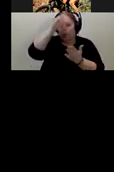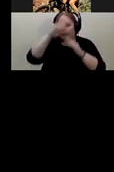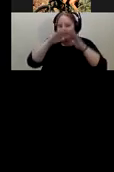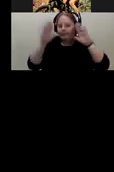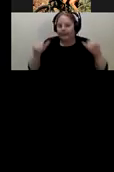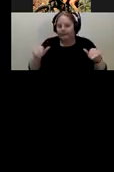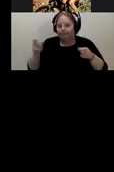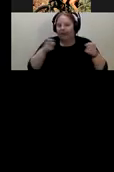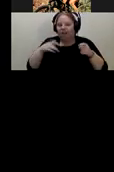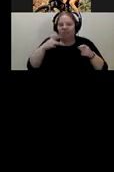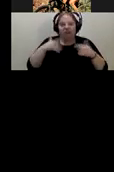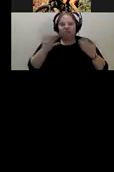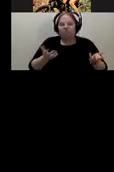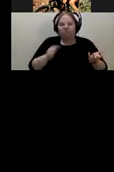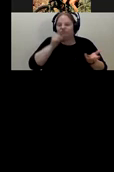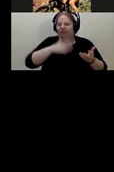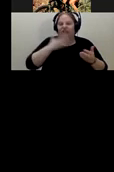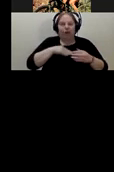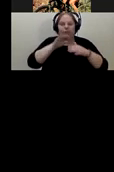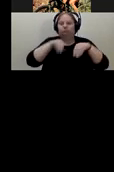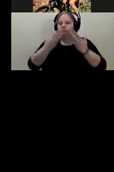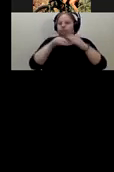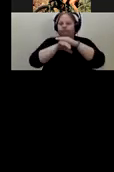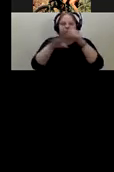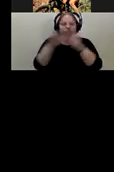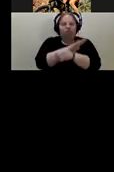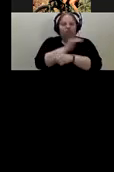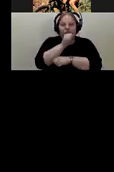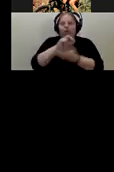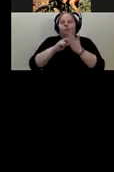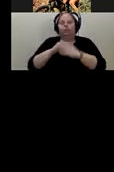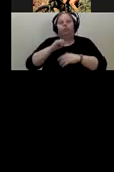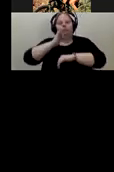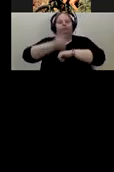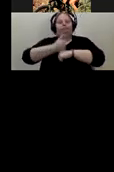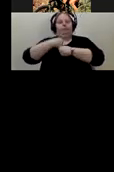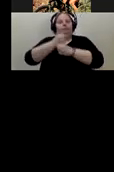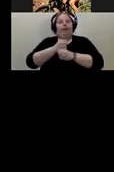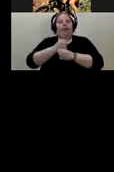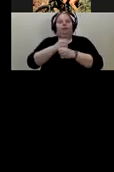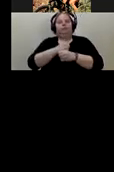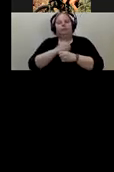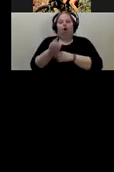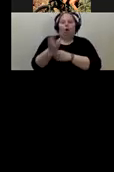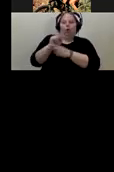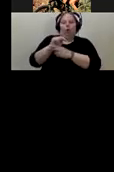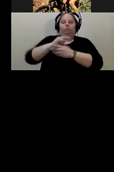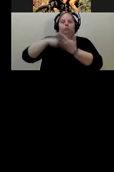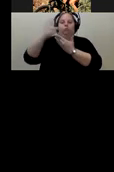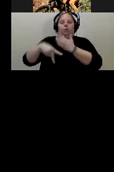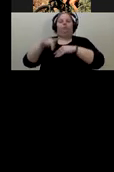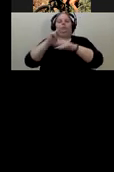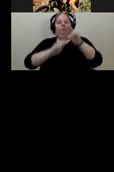were unhappy with the level of accessibility. And so we created our own platform that's accessible to people with disabilities.